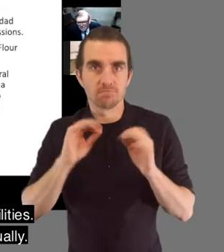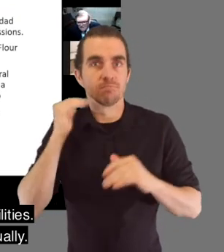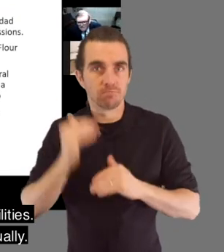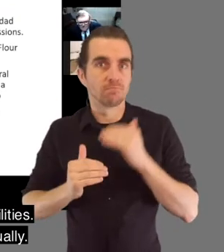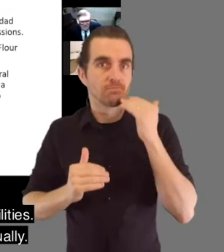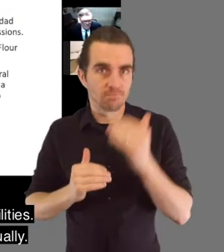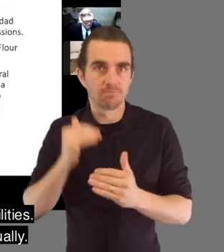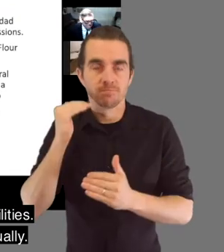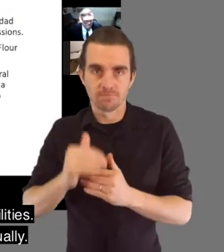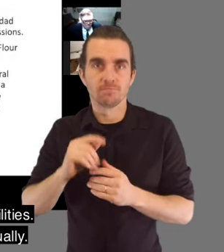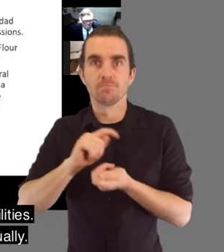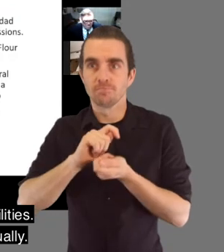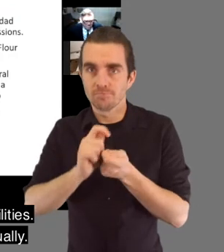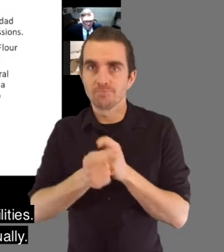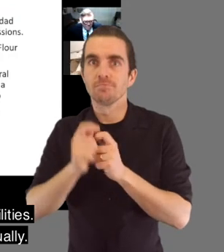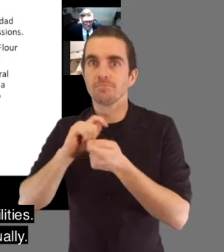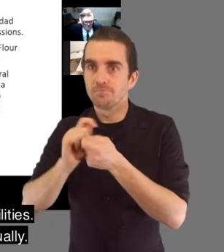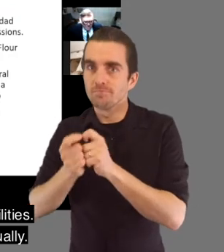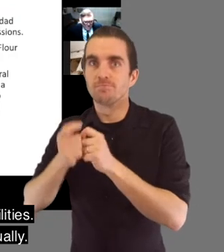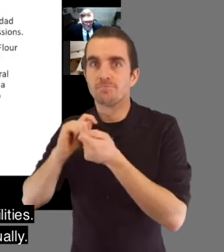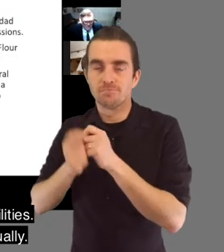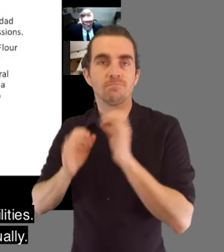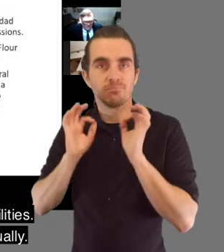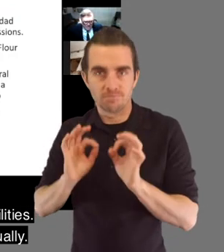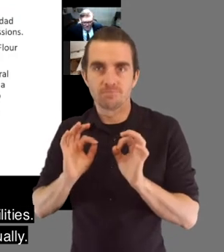This all led to the legislation eventually.